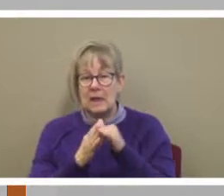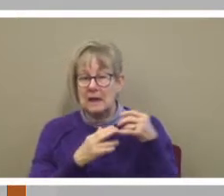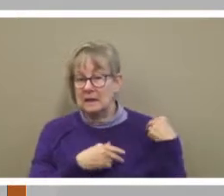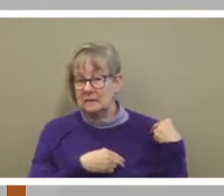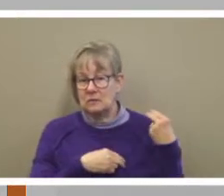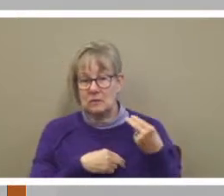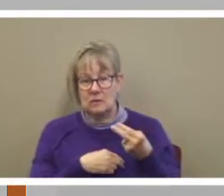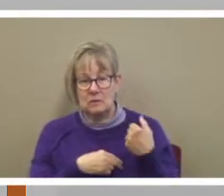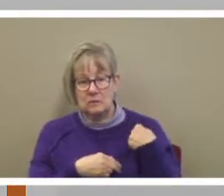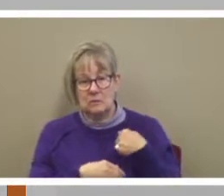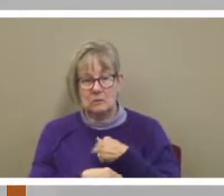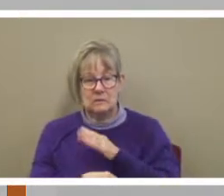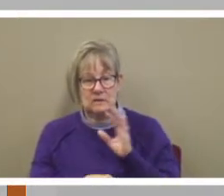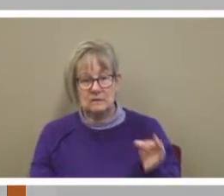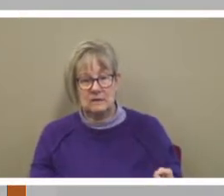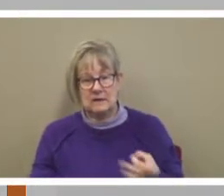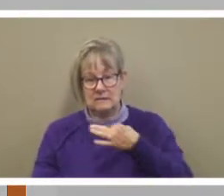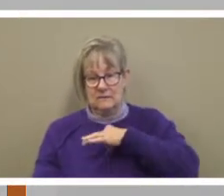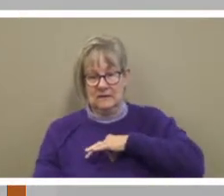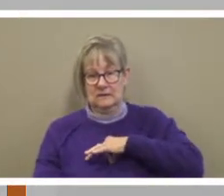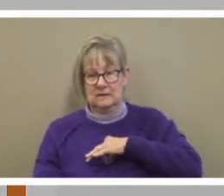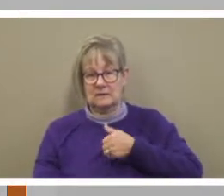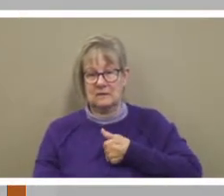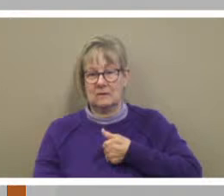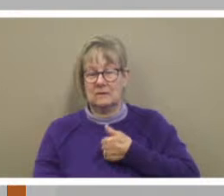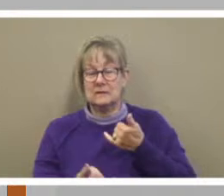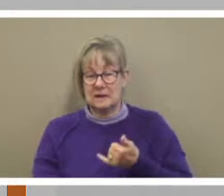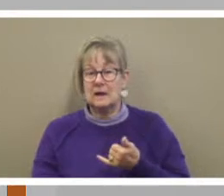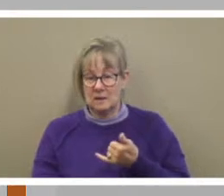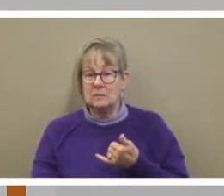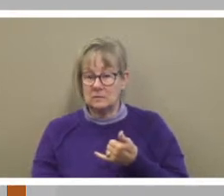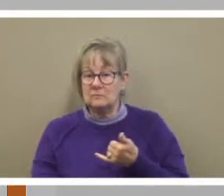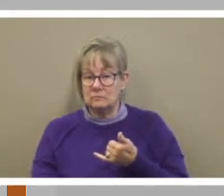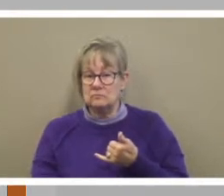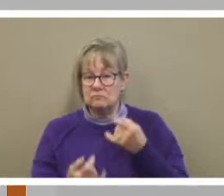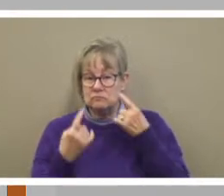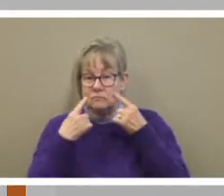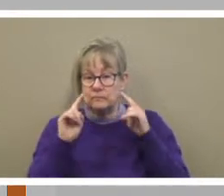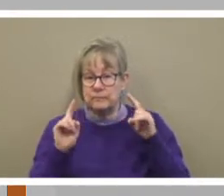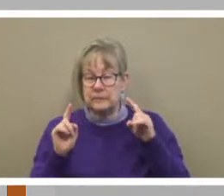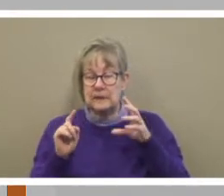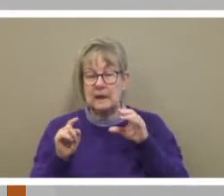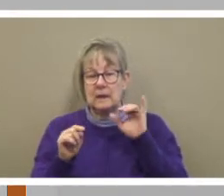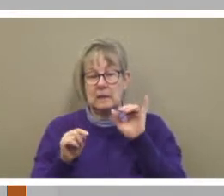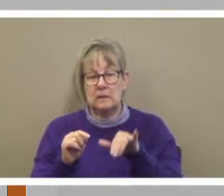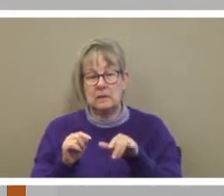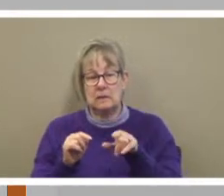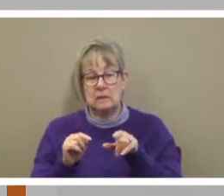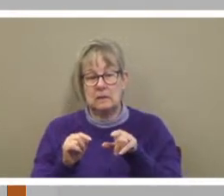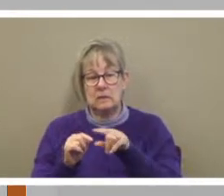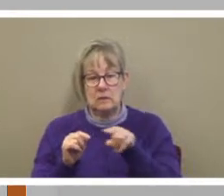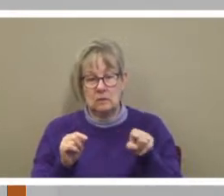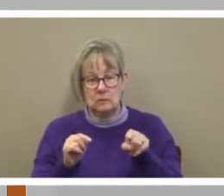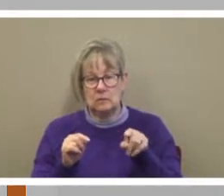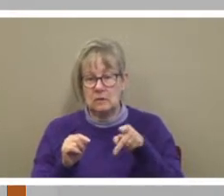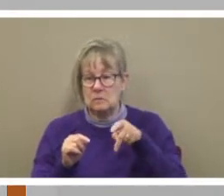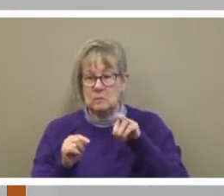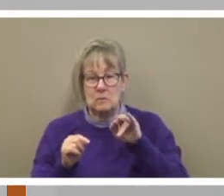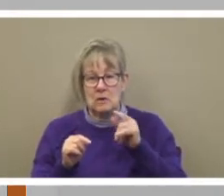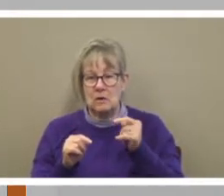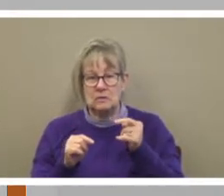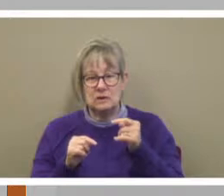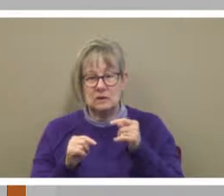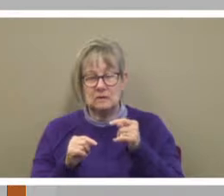historically we've never invested in ourselves. Now we are, now we have. And those projects have not come to fruition